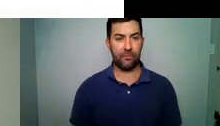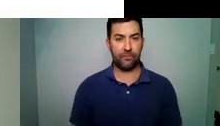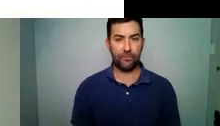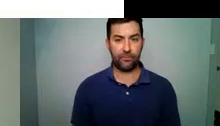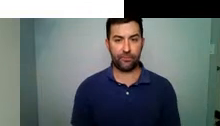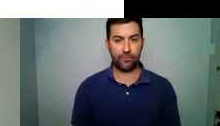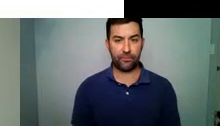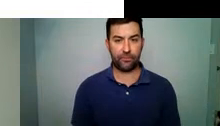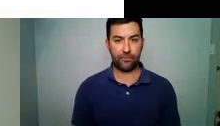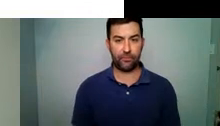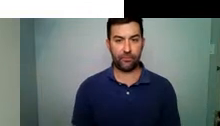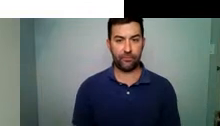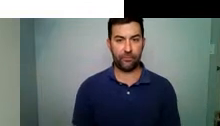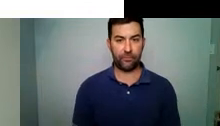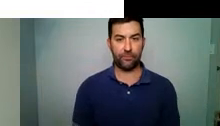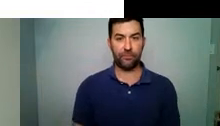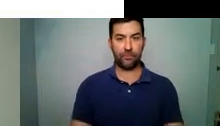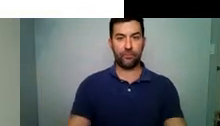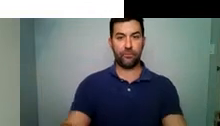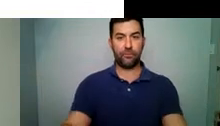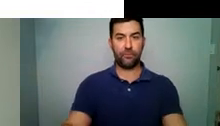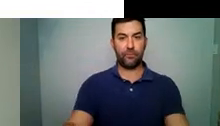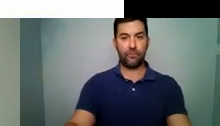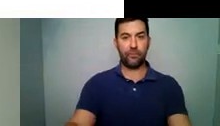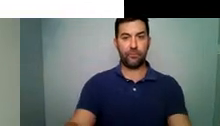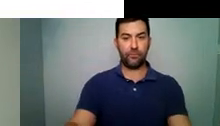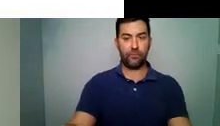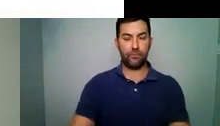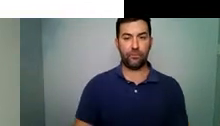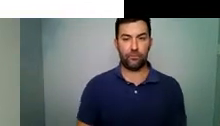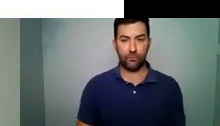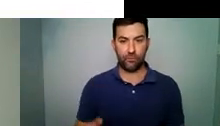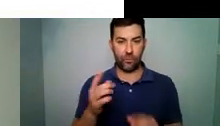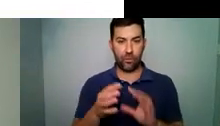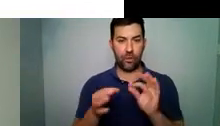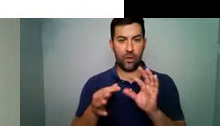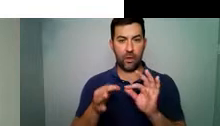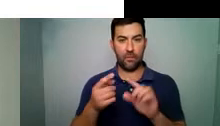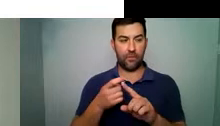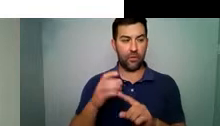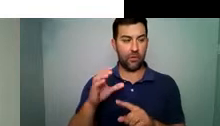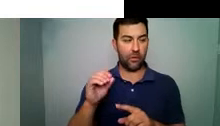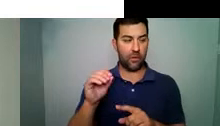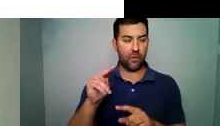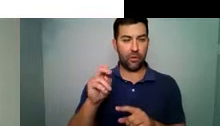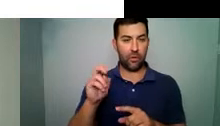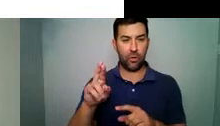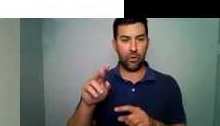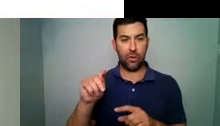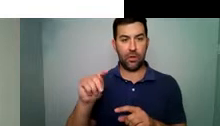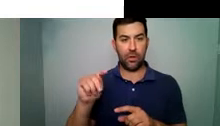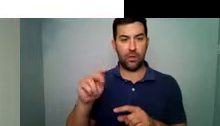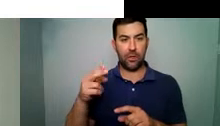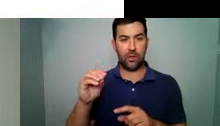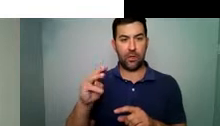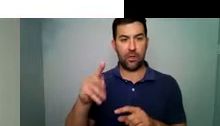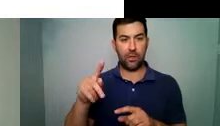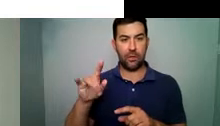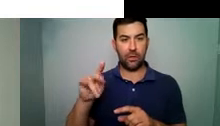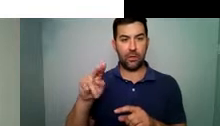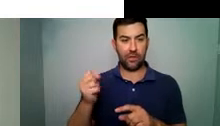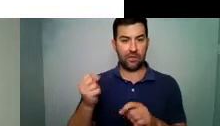Okay, and that comment was from Jeff Fabus. I did not read that out loud. Then we have a comment from Connor Tompkins. So much of our public space